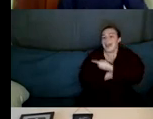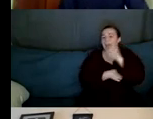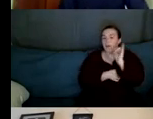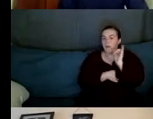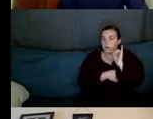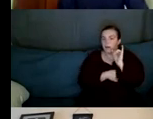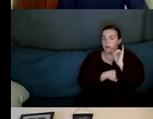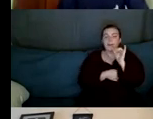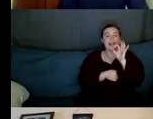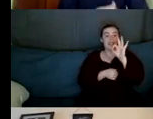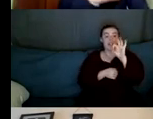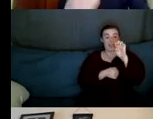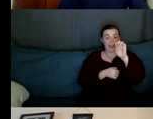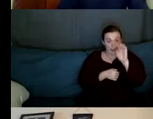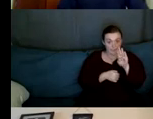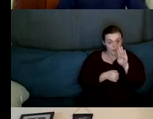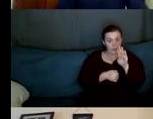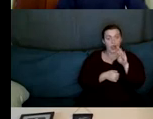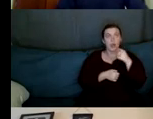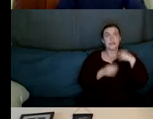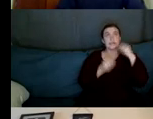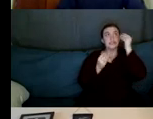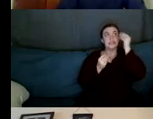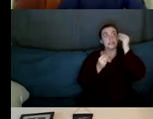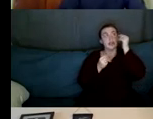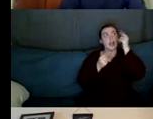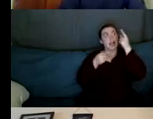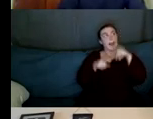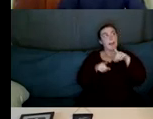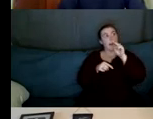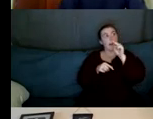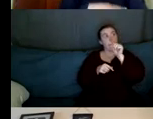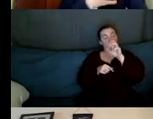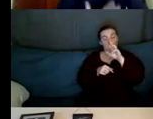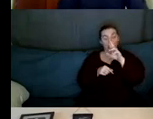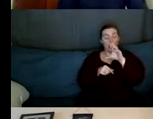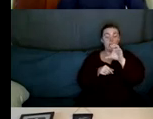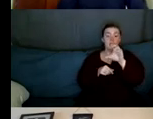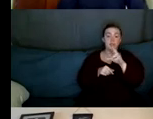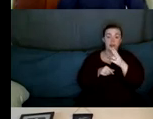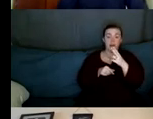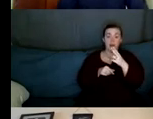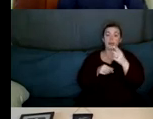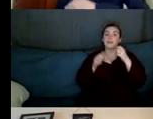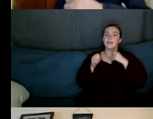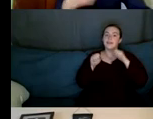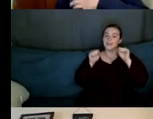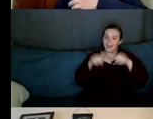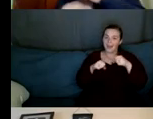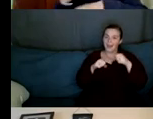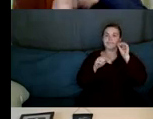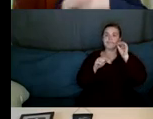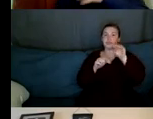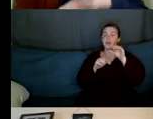in February, if I am thinking about something that's going to happen in March, I would put in the March date. That